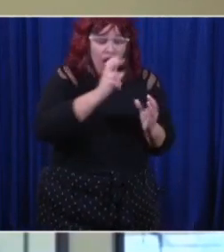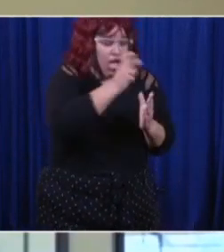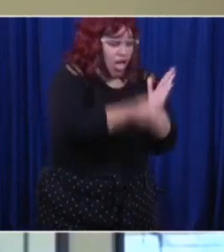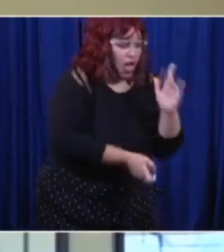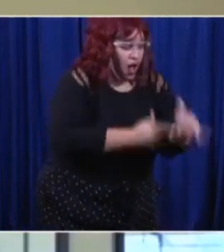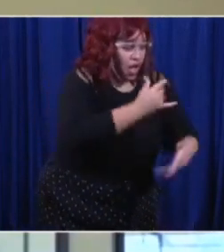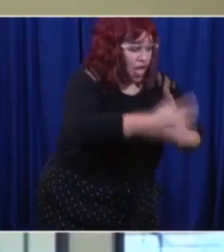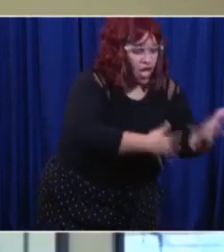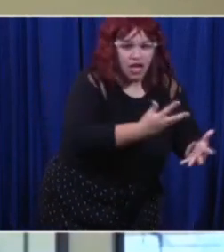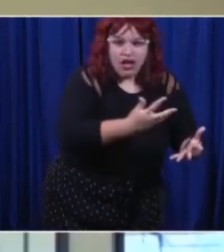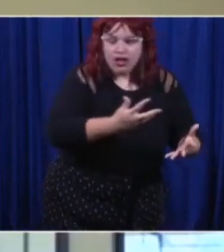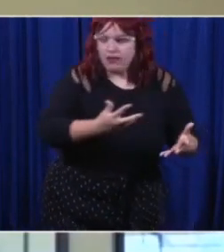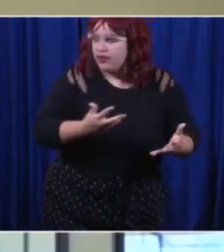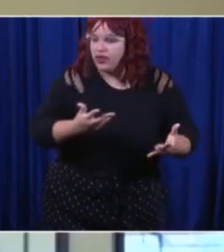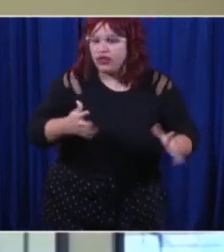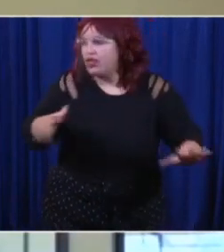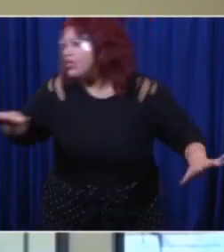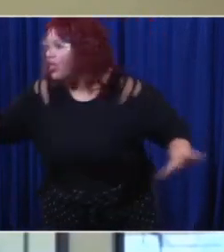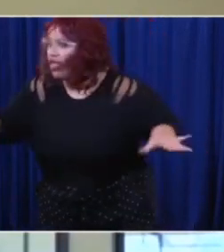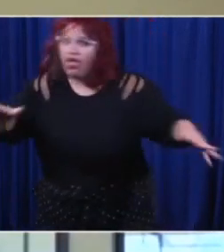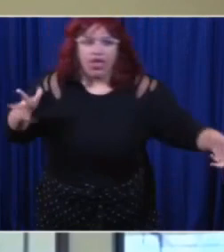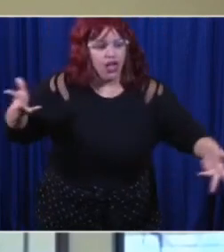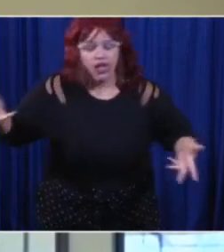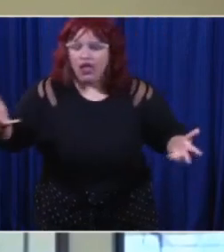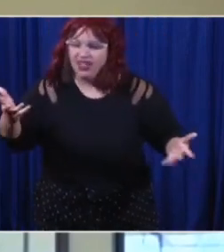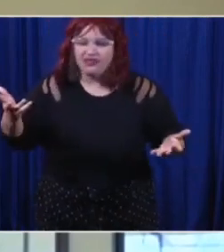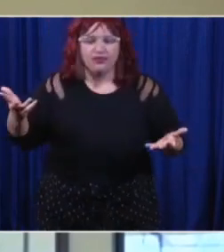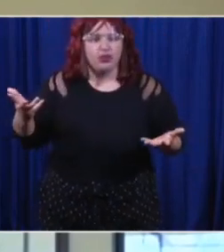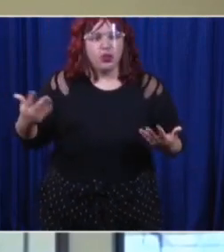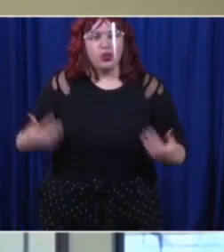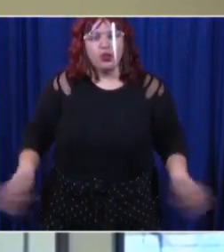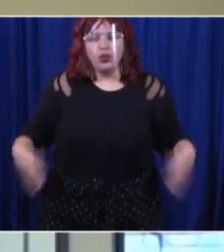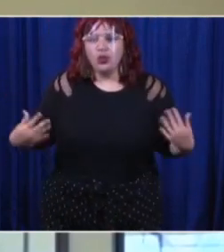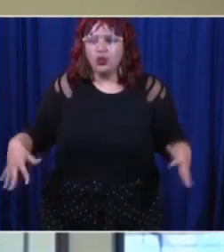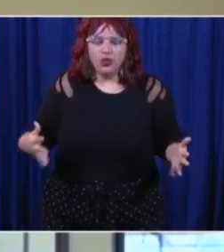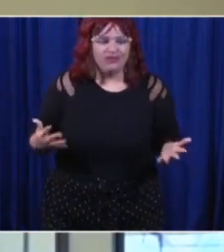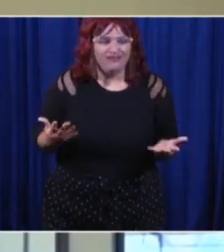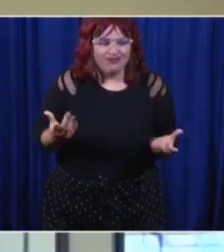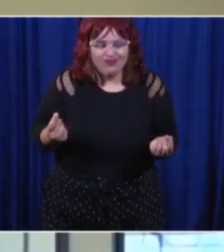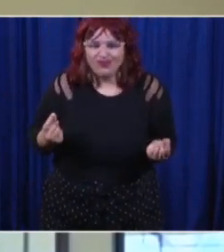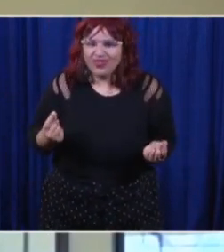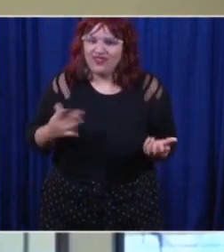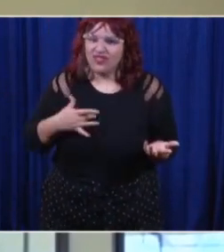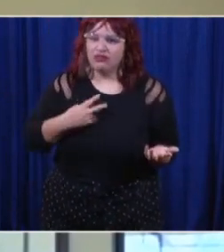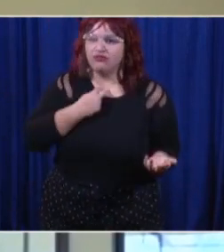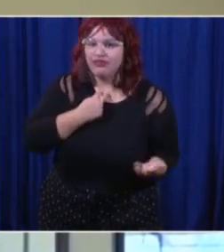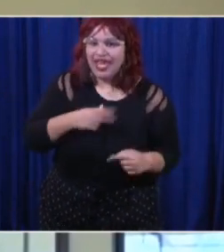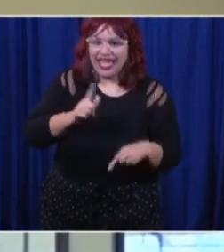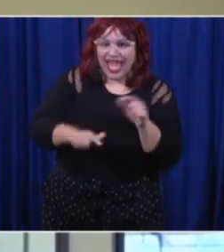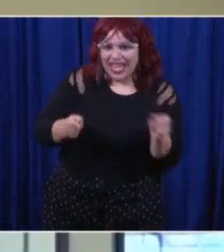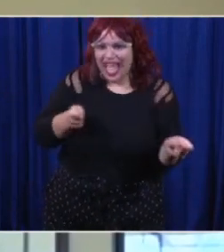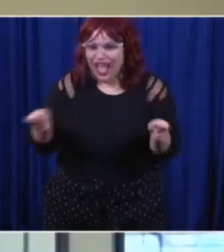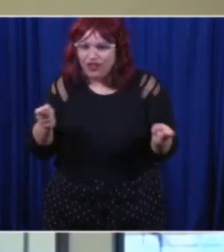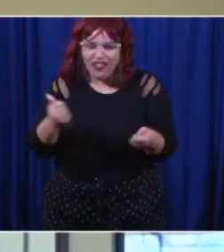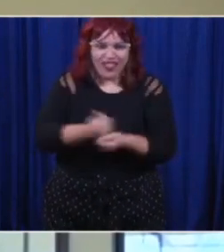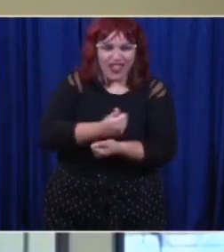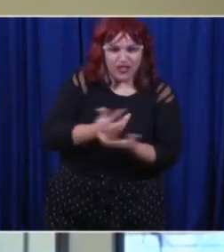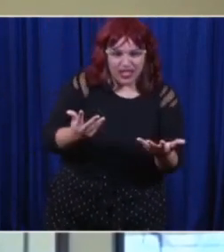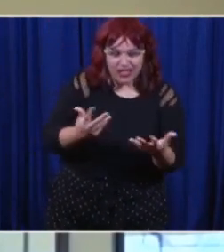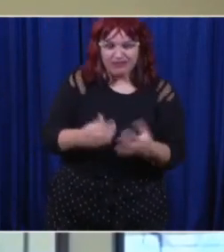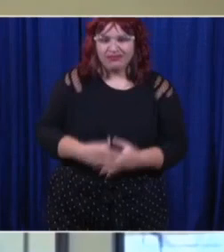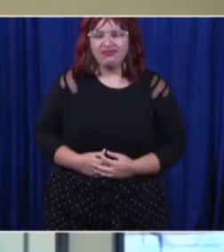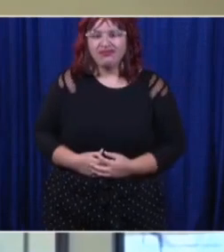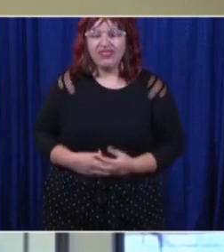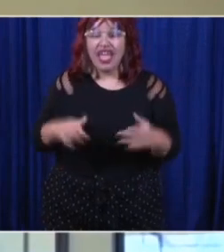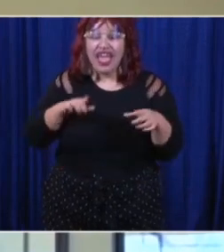professionals who live in those communities. As COVID-19 transmission rates rise in our communities, that depletes